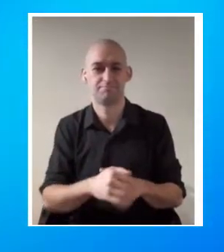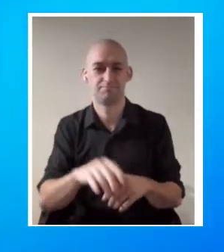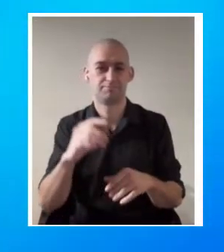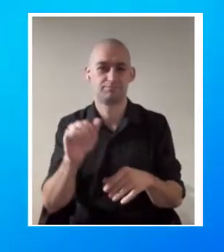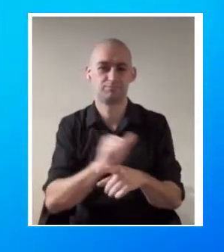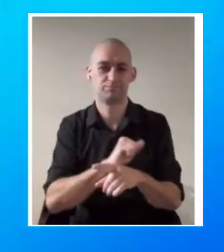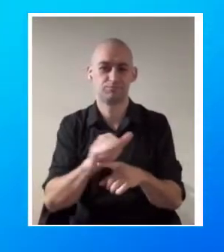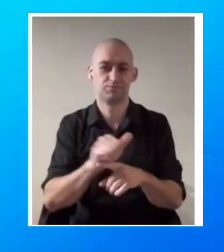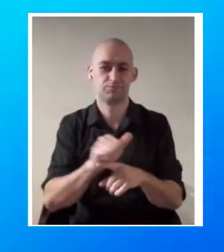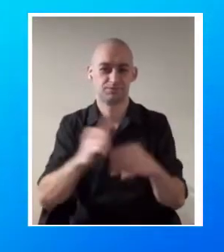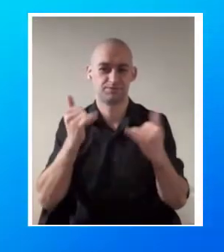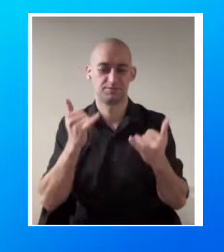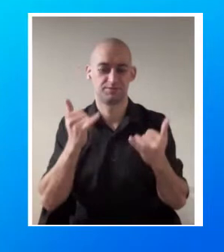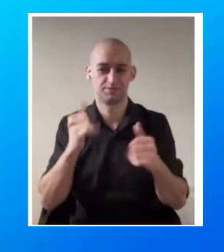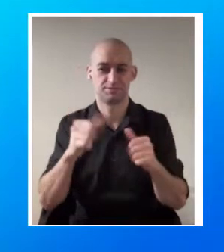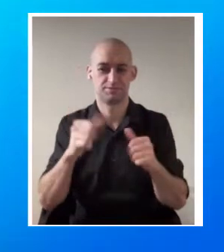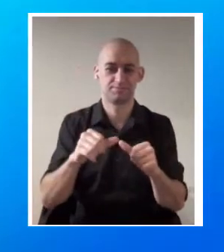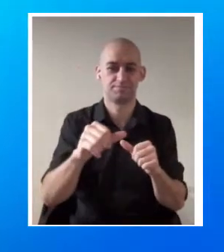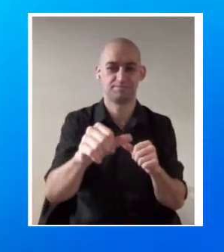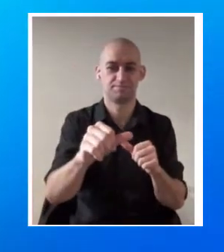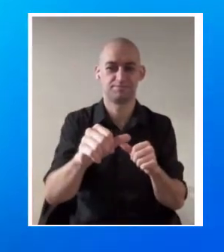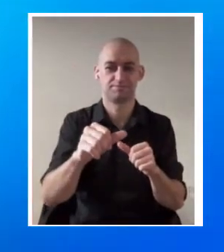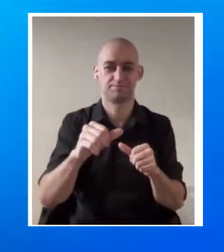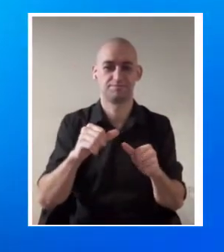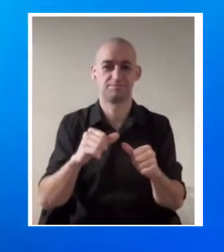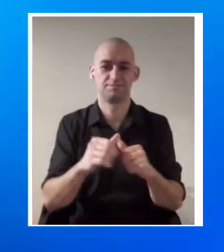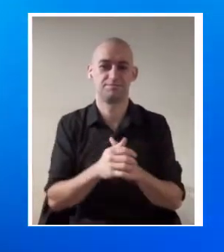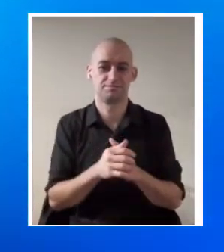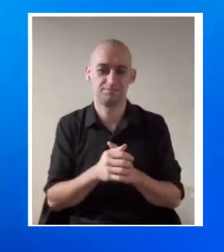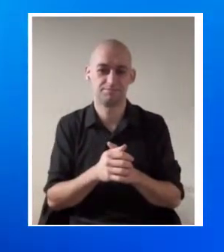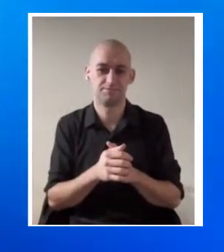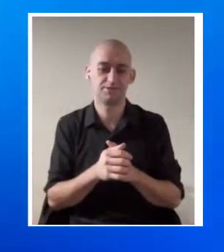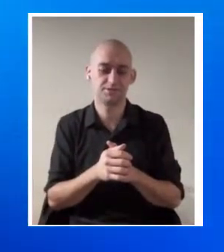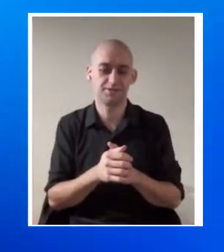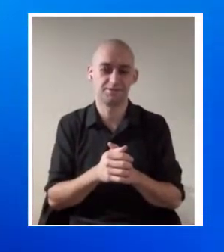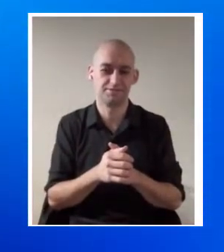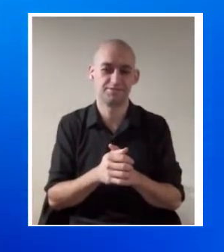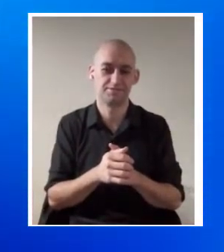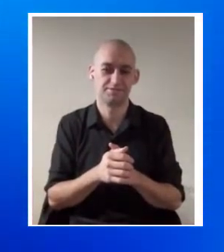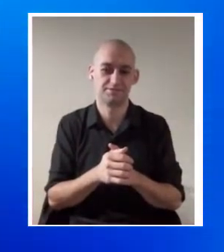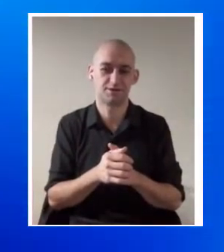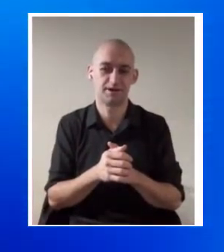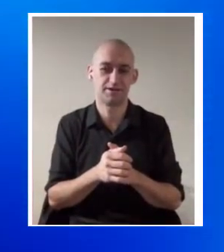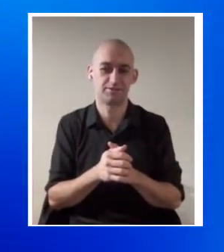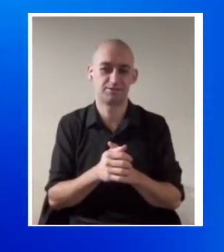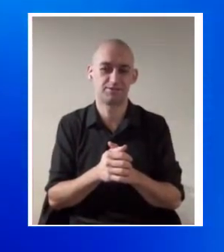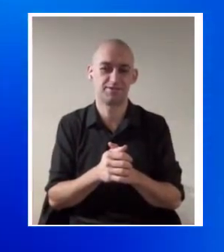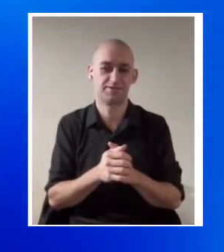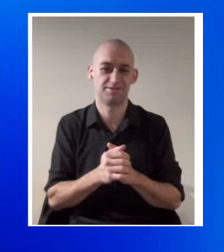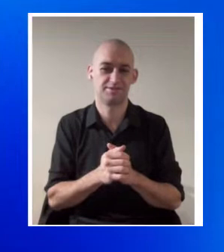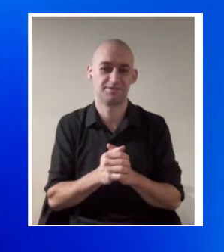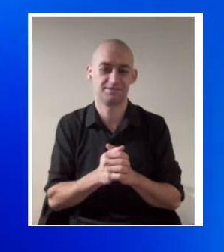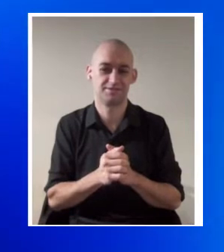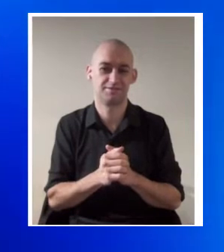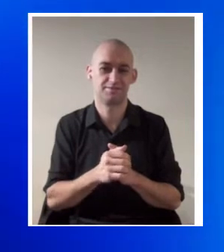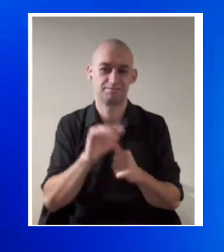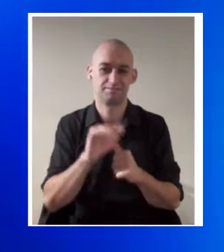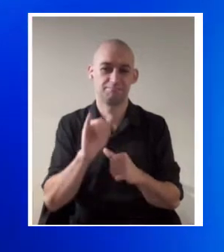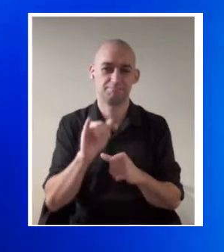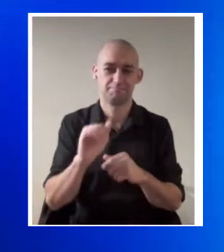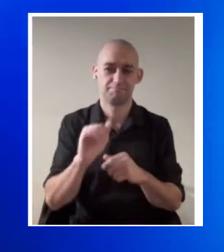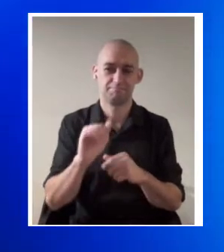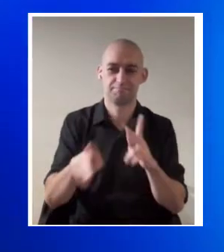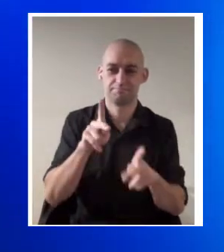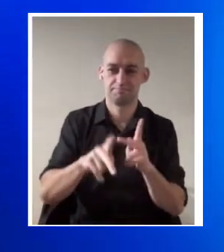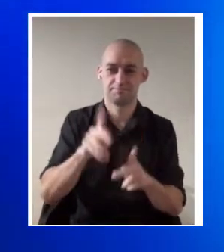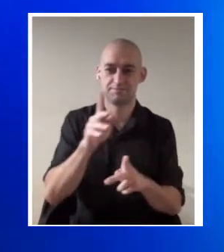things. Well, here's another, it's expensive. Here's another, you know, what have I learned? I've learned, you know, whatever. You know, a few people